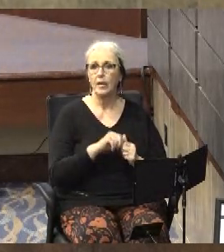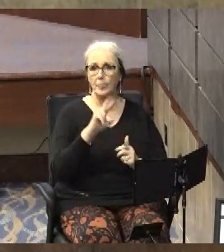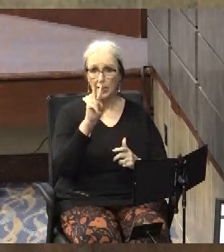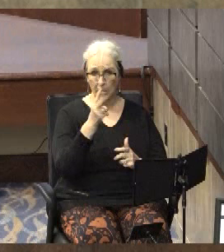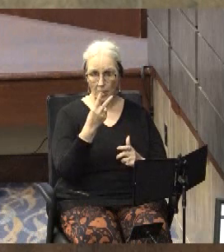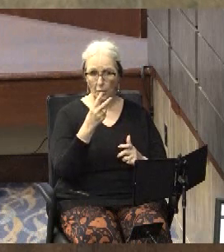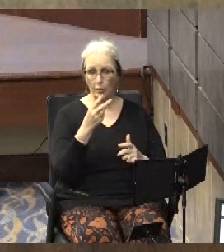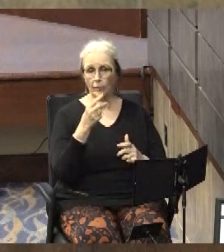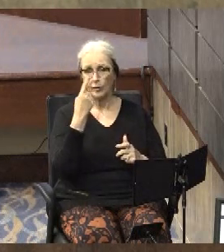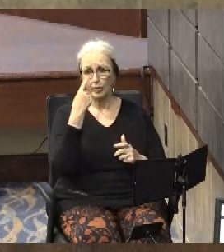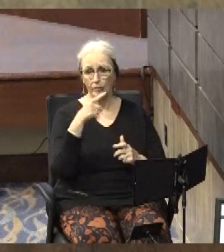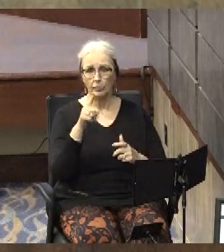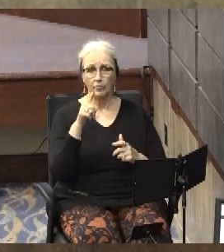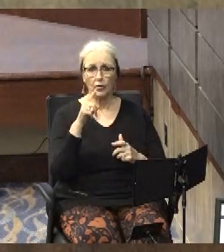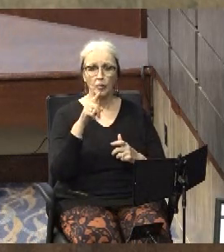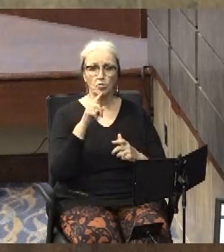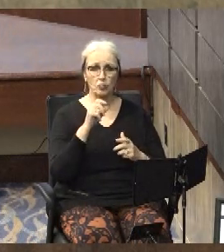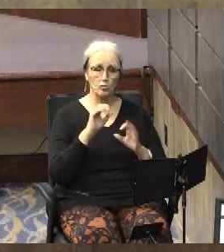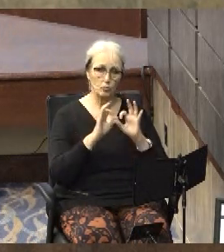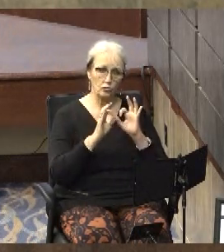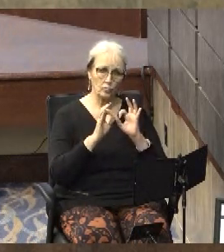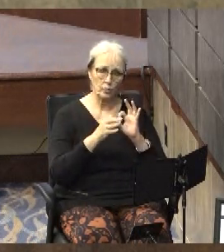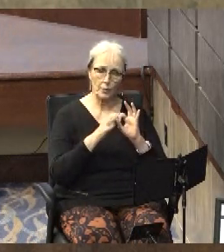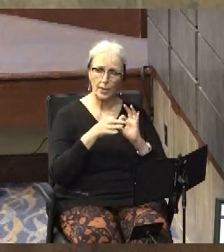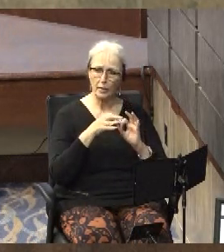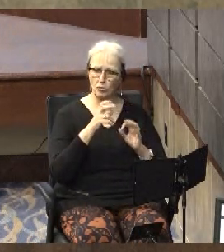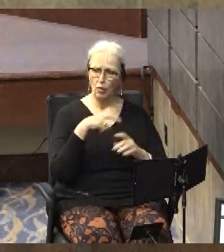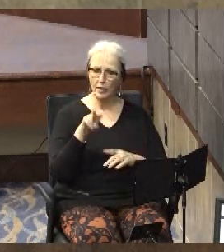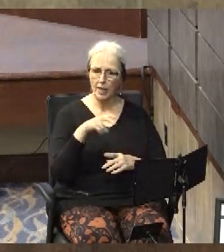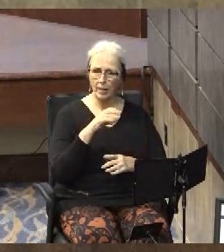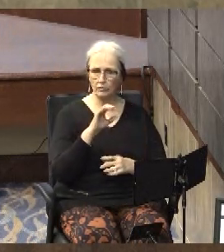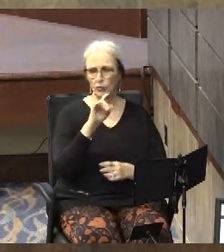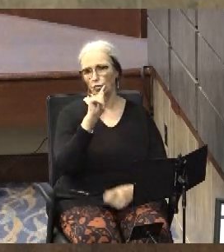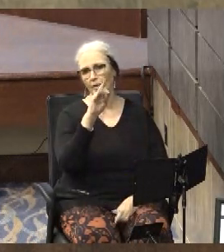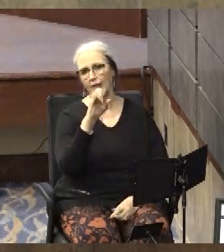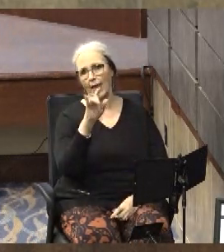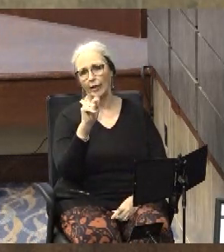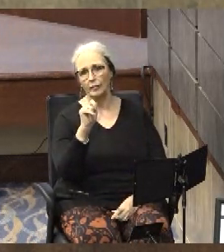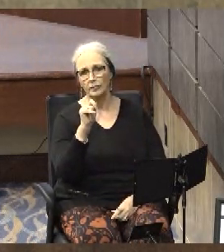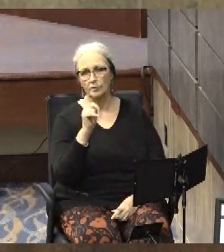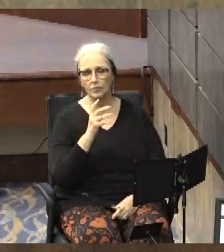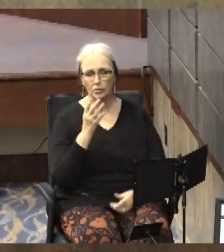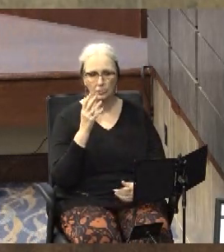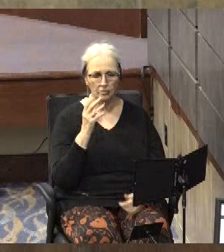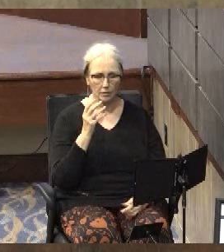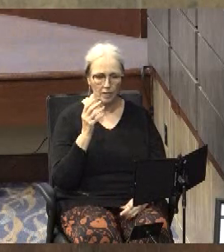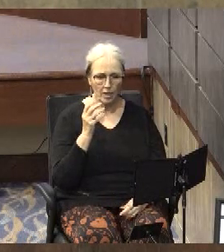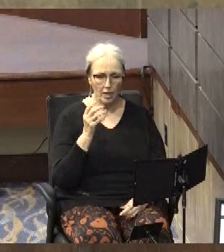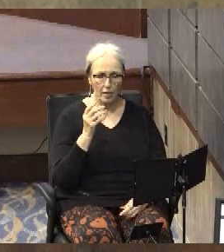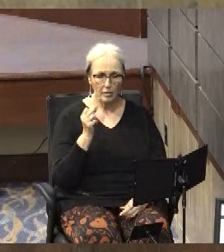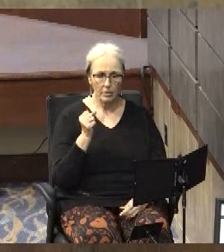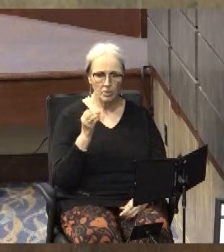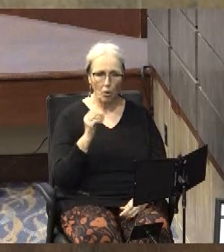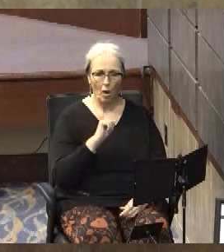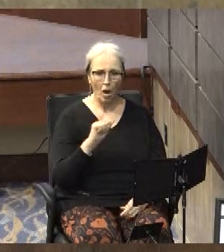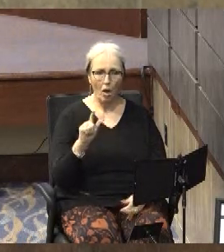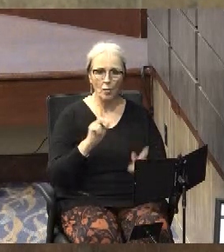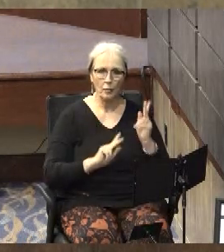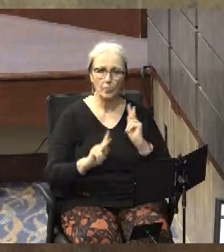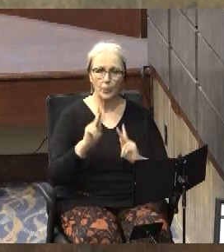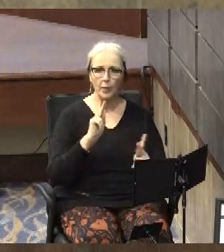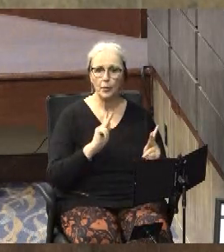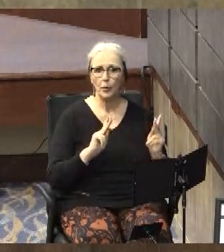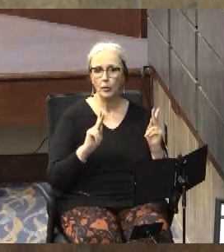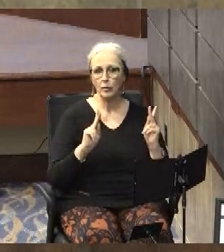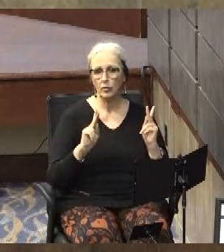the translation services. While public discourse is very important to the council, we have to maintain order in these meetings so that all persons may be heard and